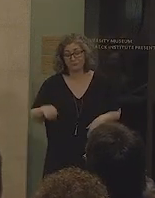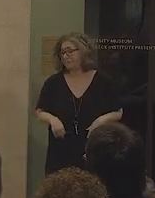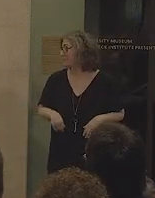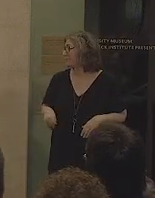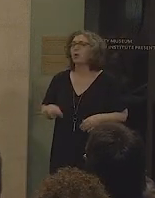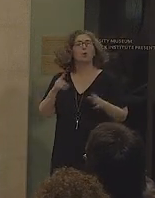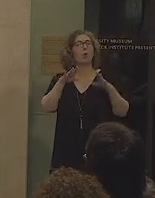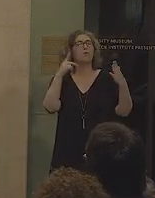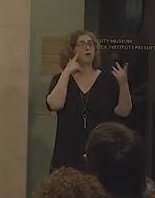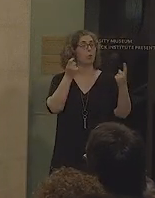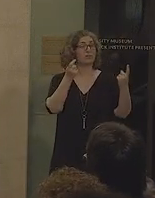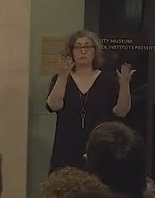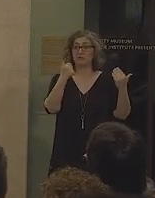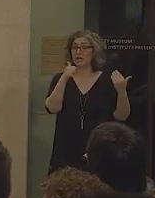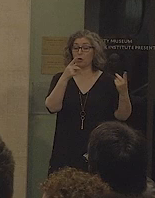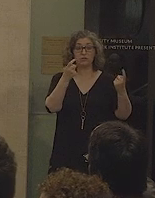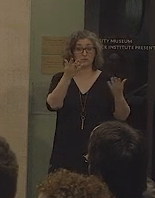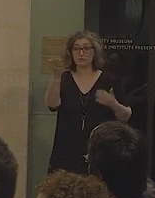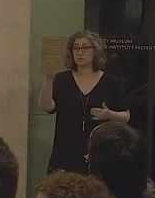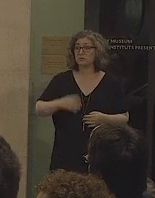We're going to open it up for questions if anybody has any.